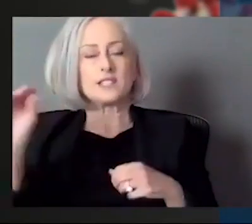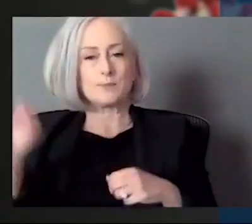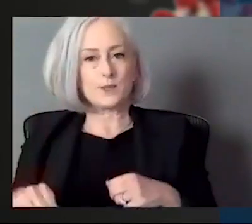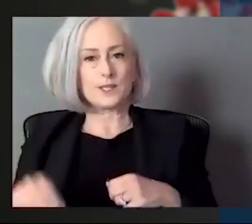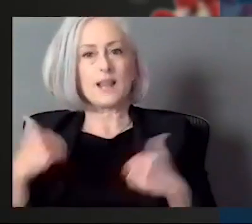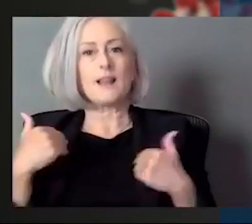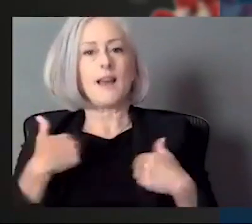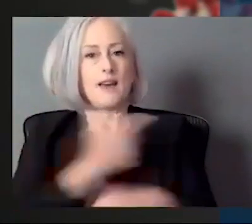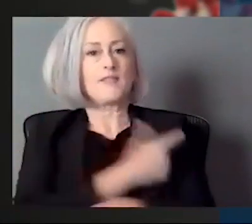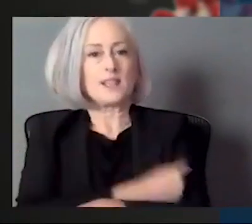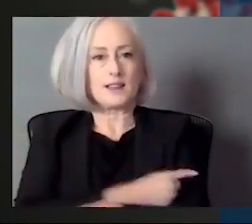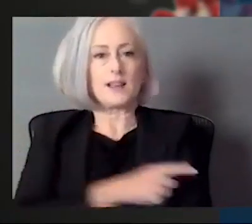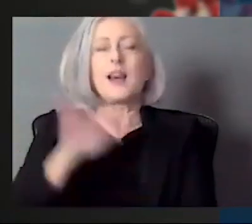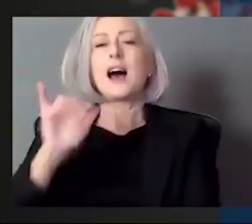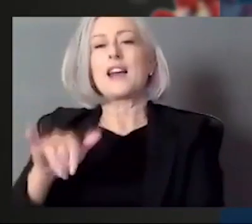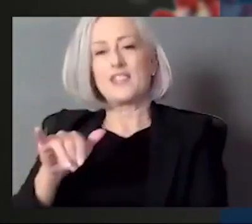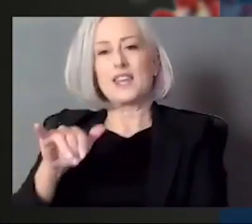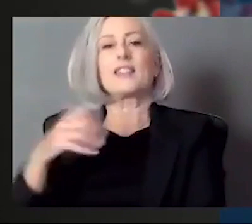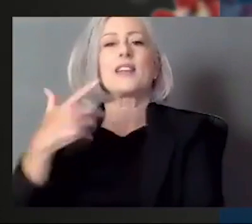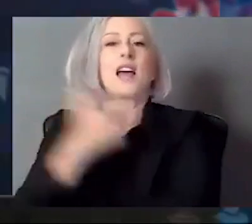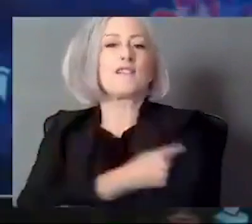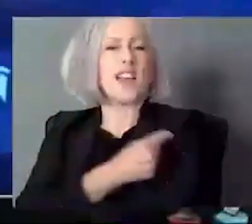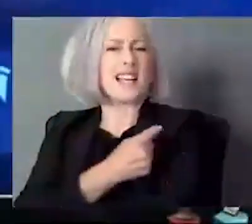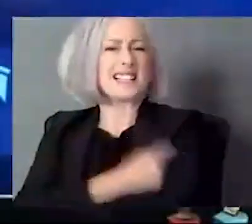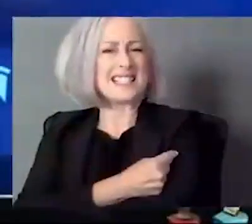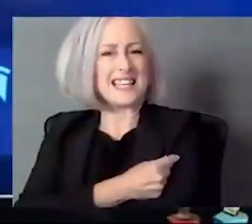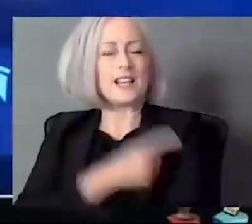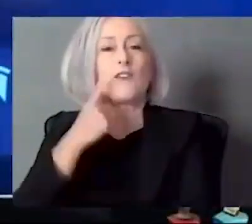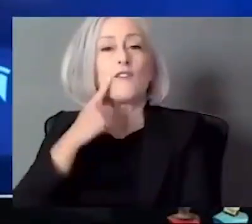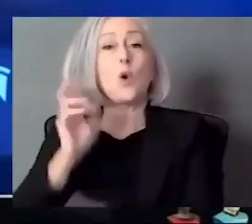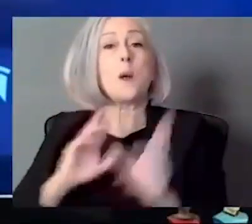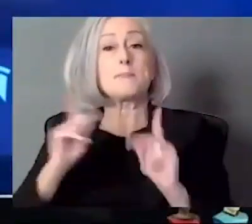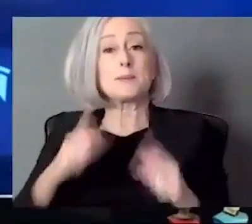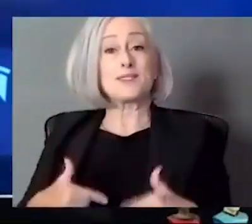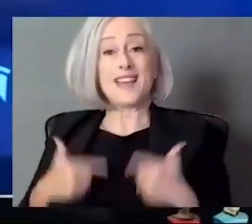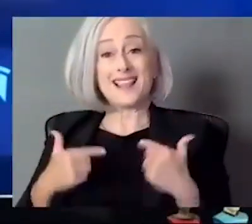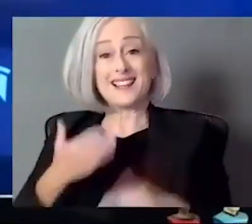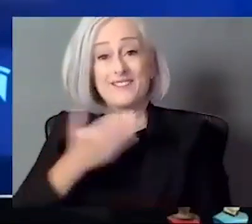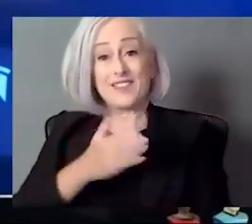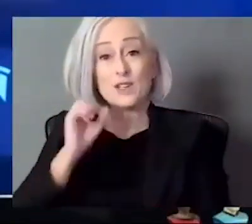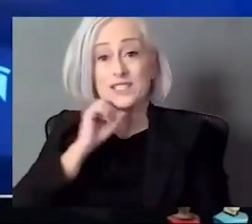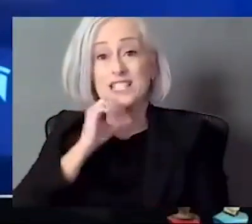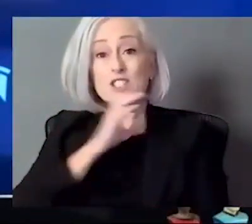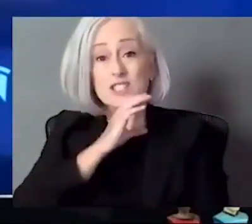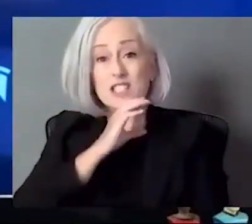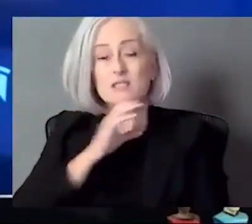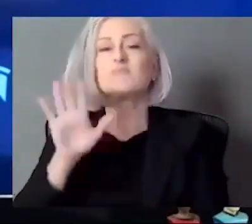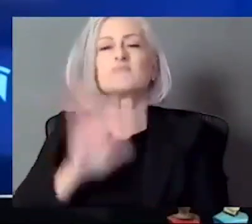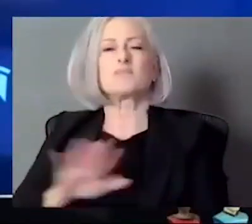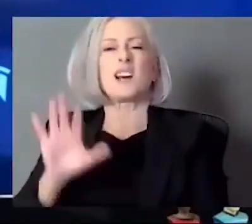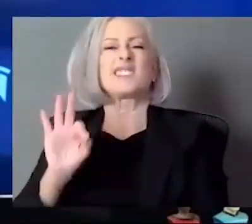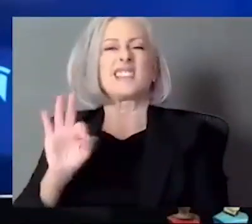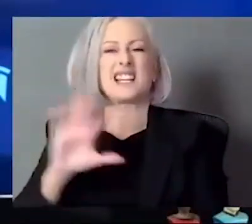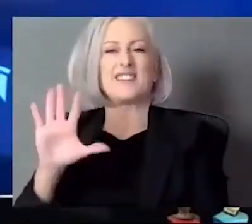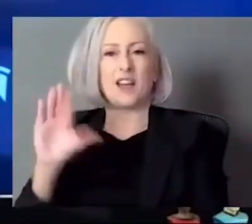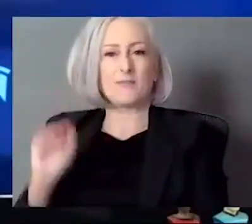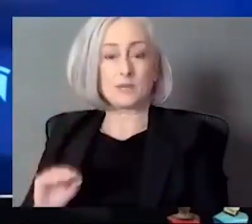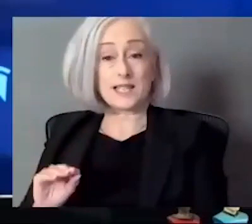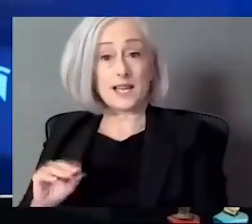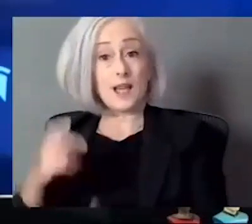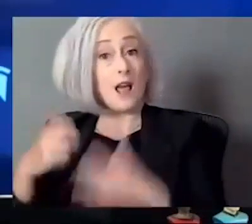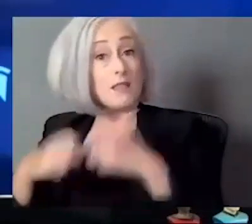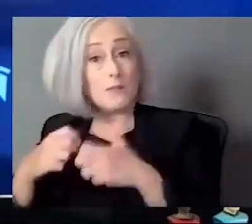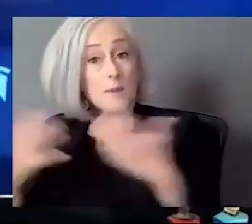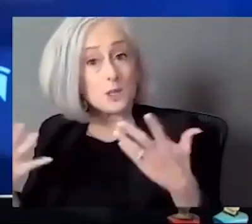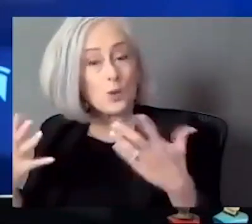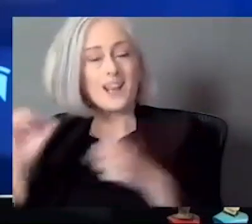in senior living is about 95% for the people who are the residents of the senior living. The employees are a problem because what happens is they can